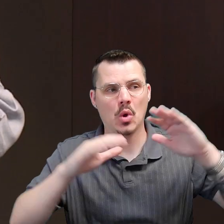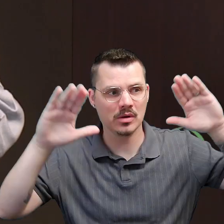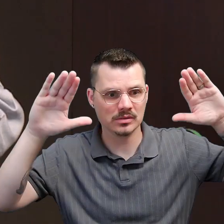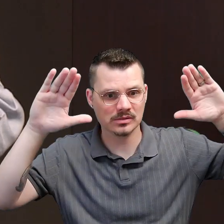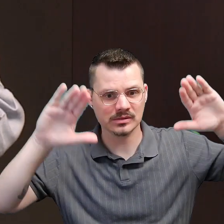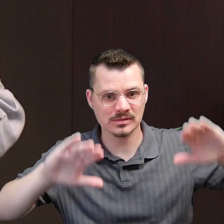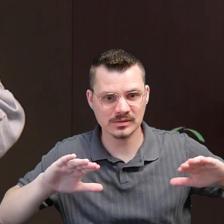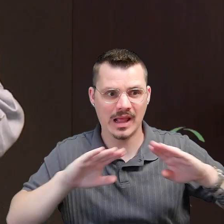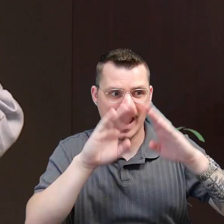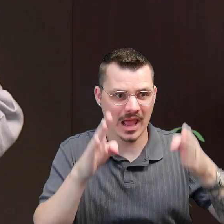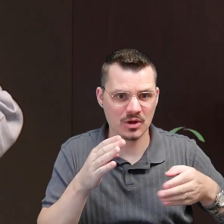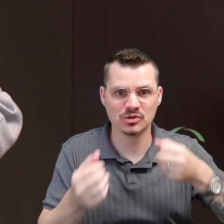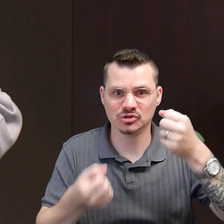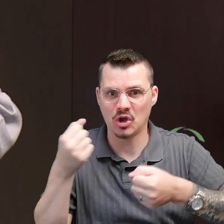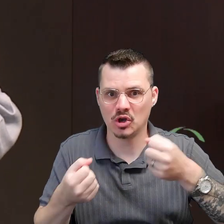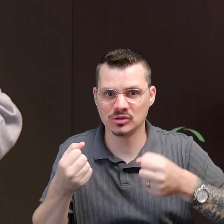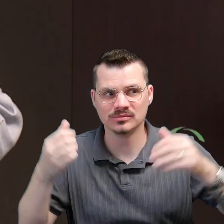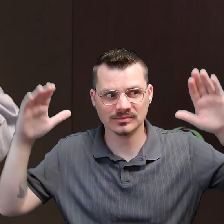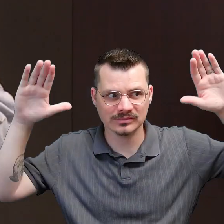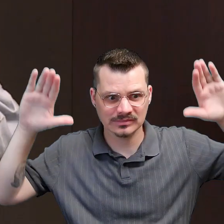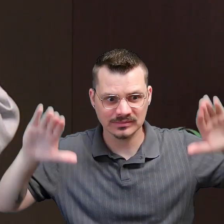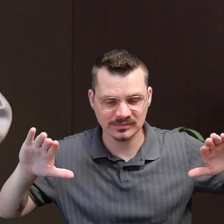windows in his house and in his car.